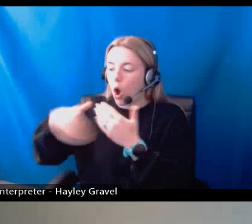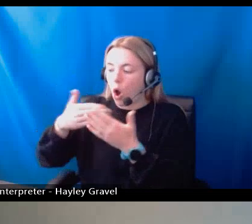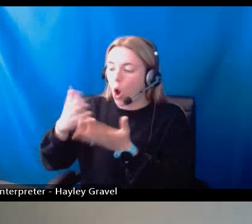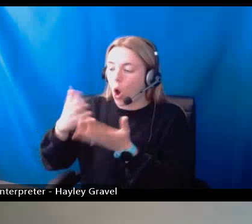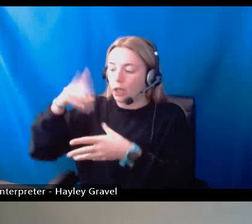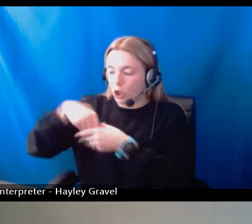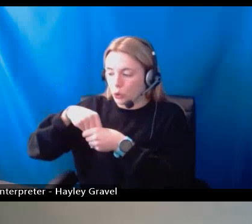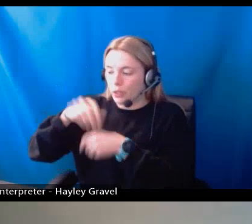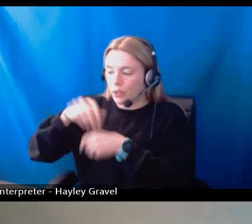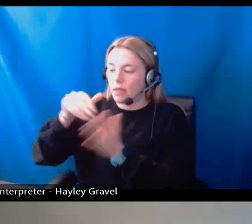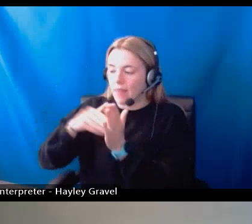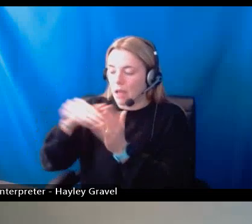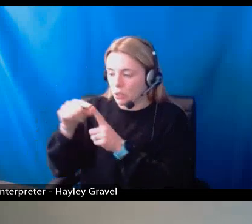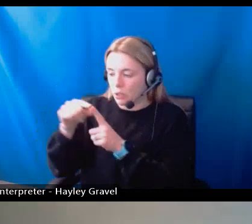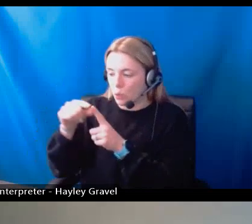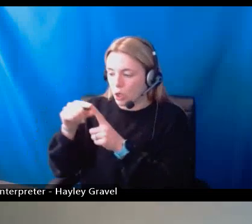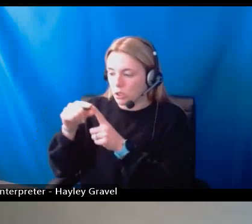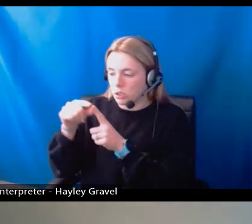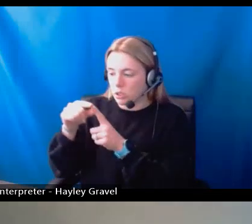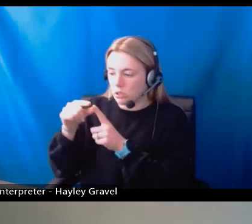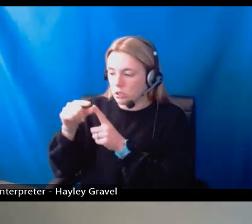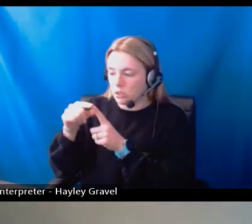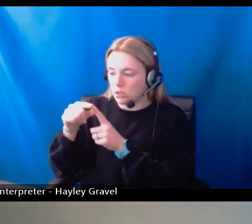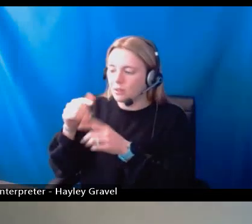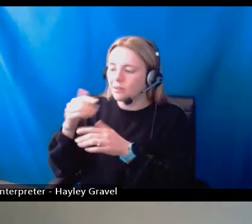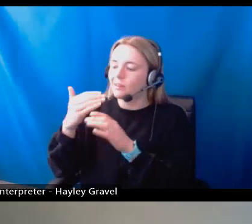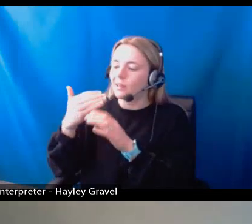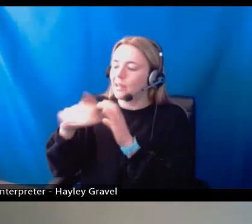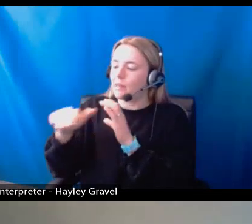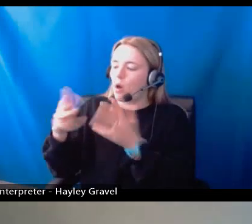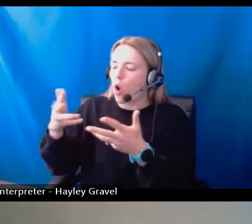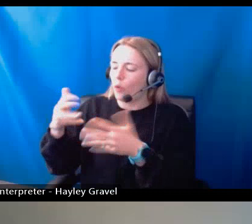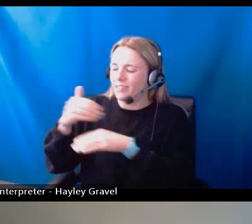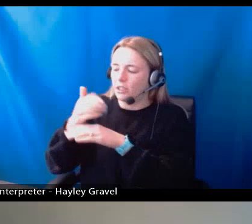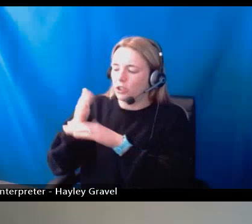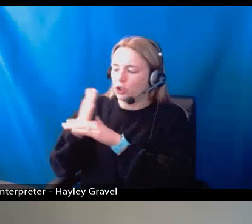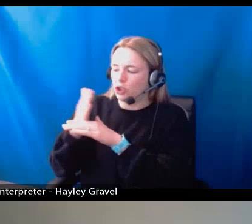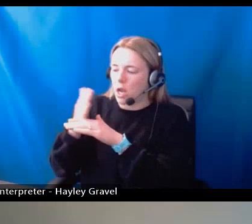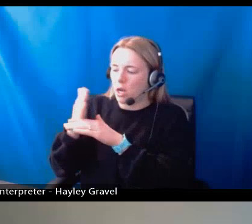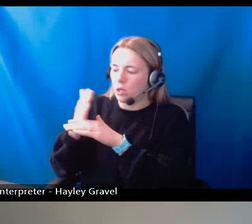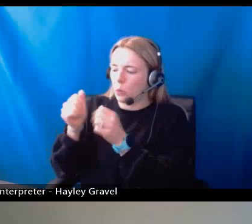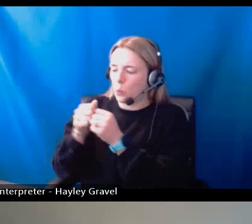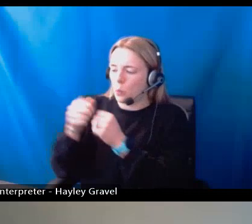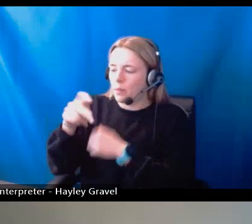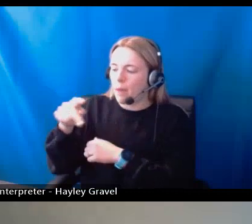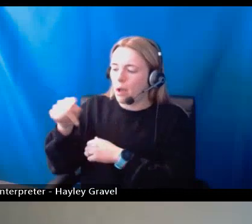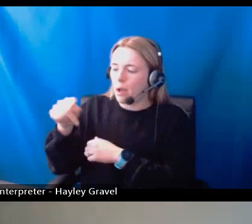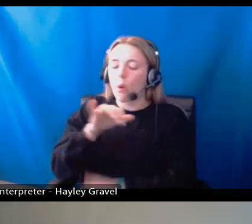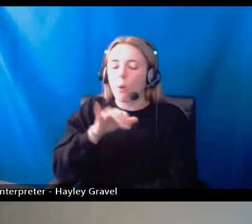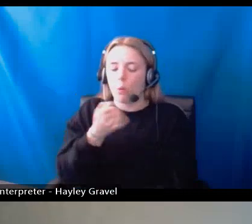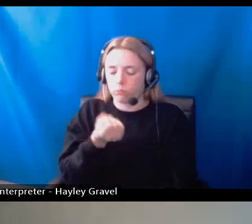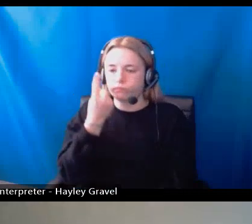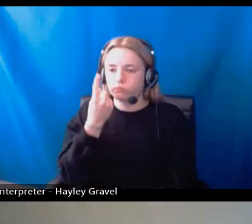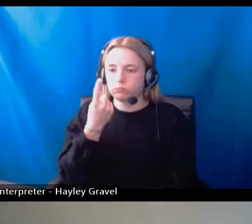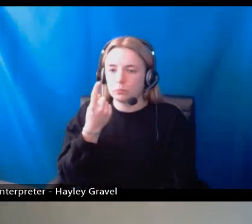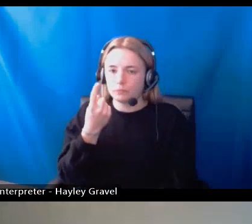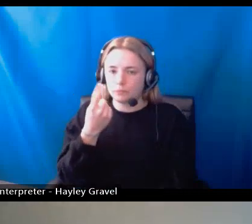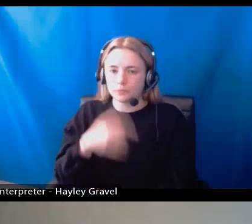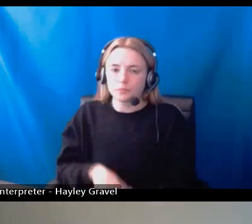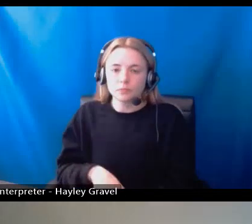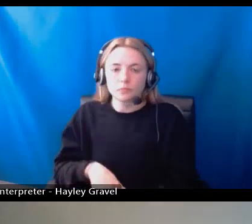That's the Okay, London. That's the email I shared earlier today with that PowerPoint. got it. Thanks. Yeah.